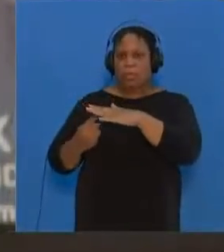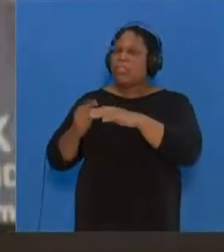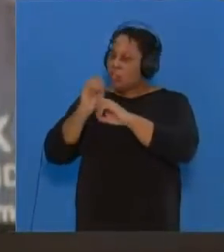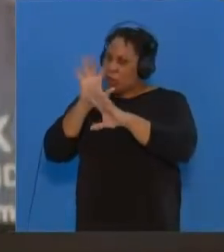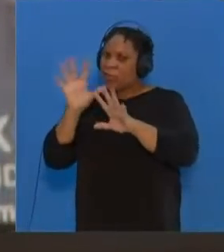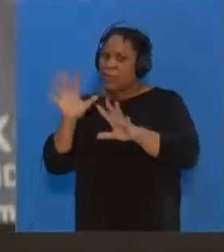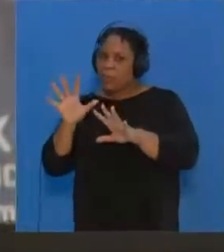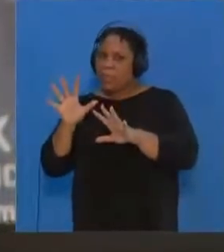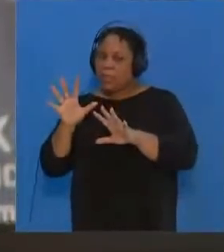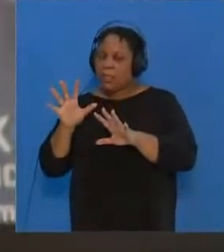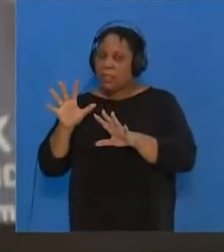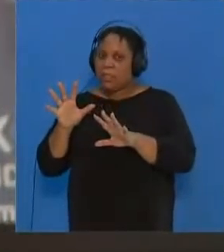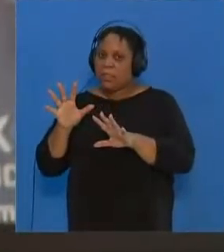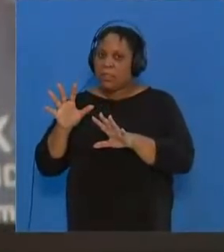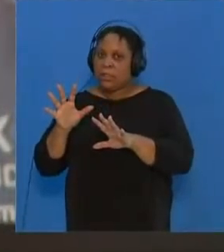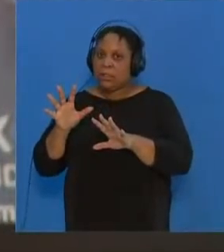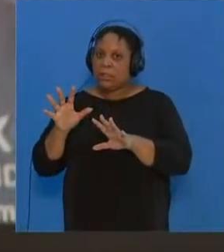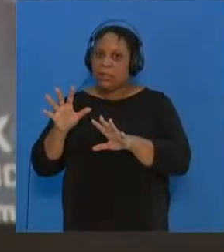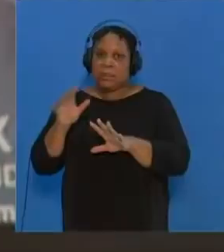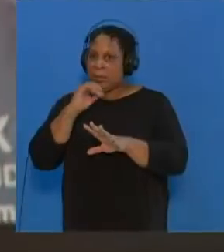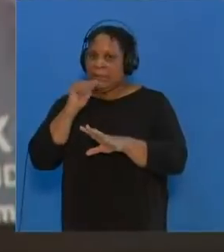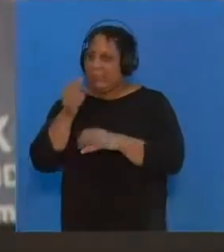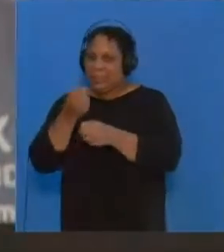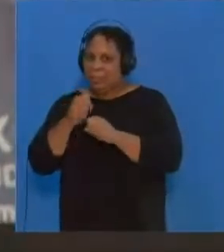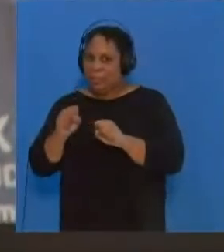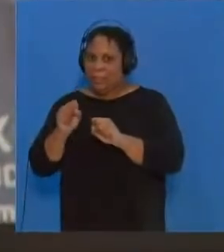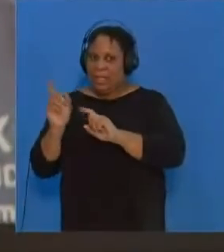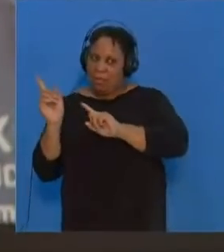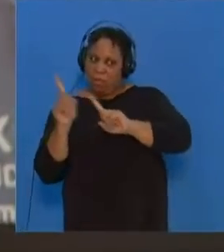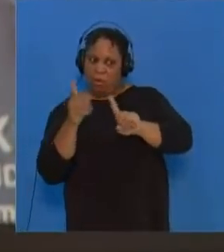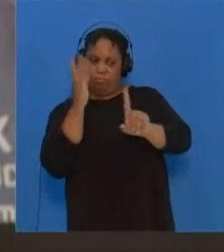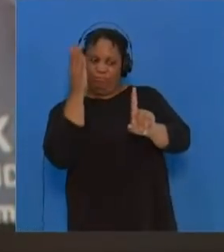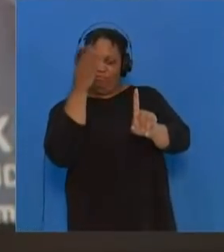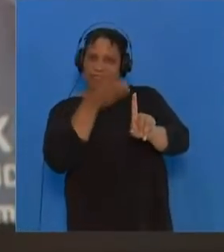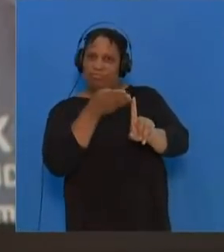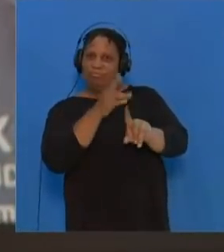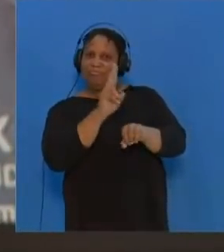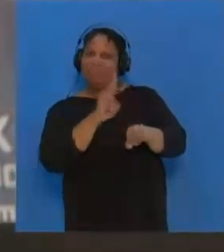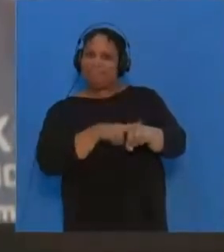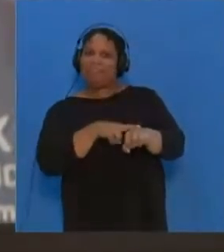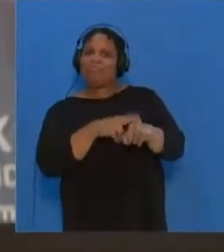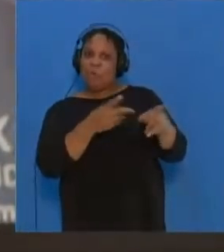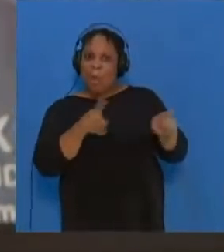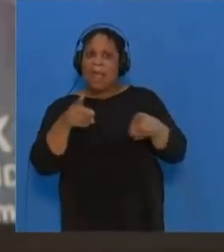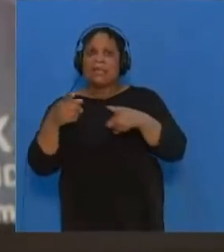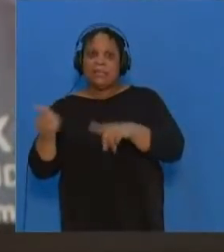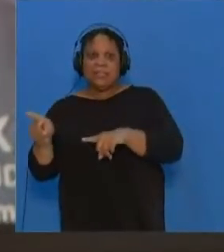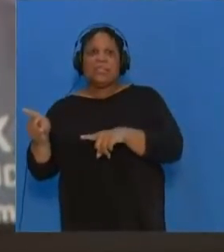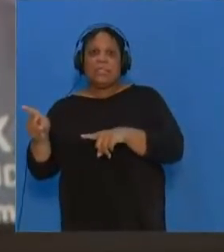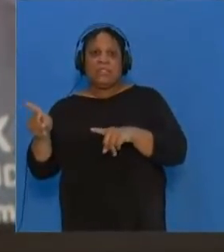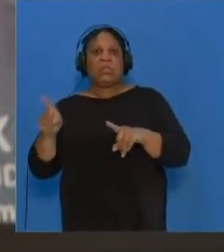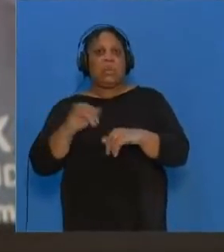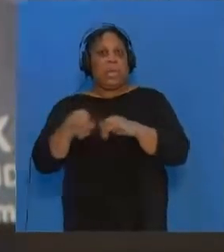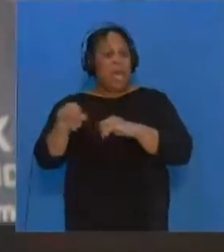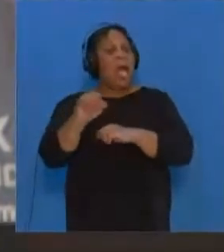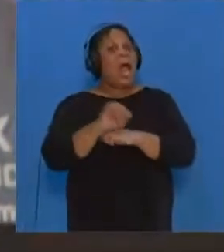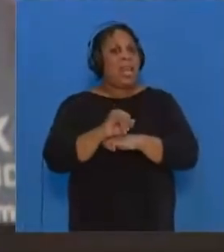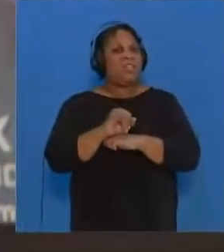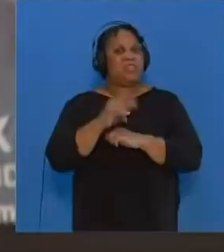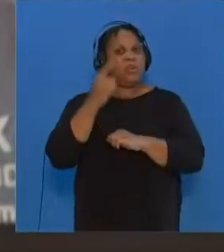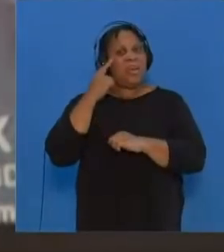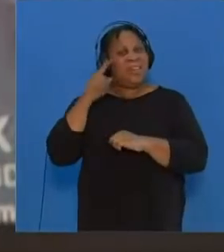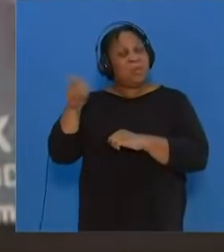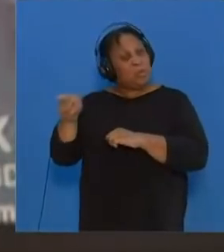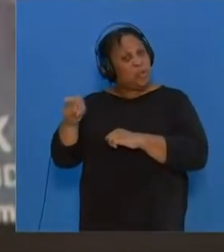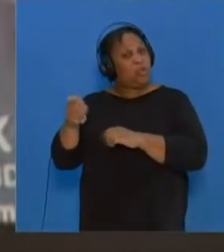so that they're not, it would not be safe for them to go right into their usual activities on the island. So I think the scenario that